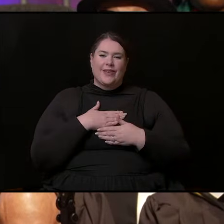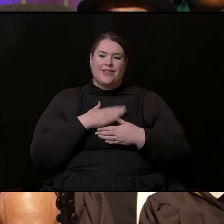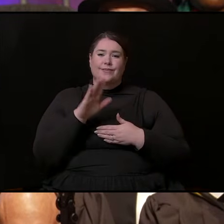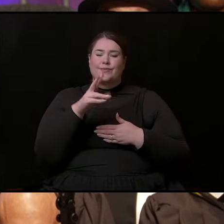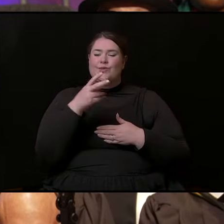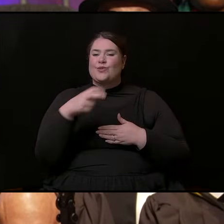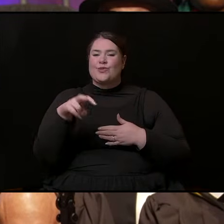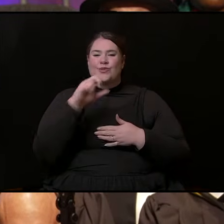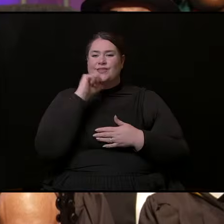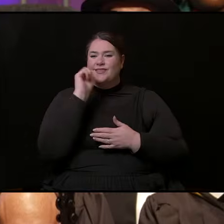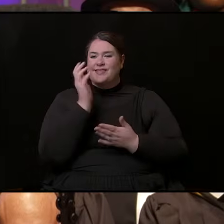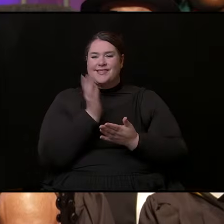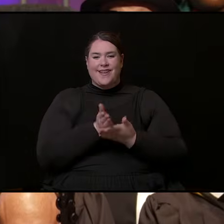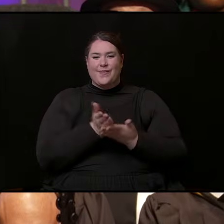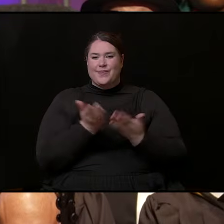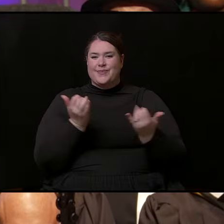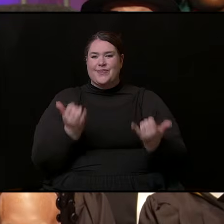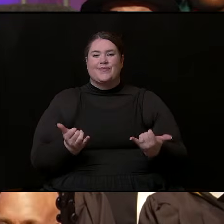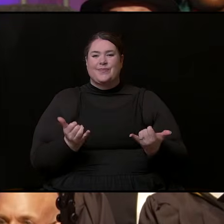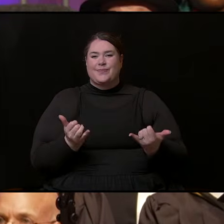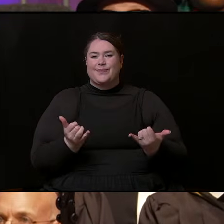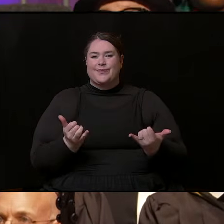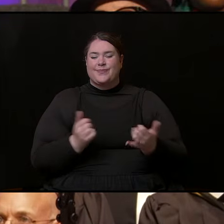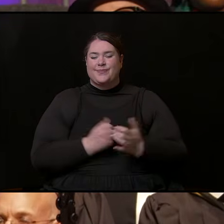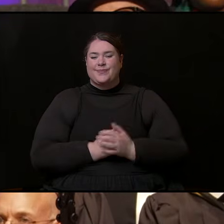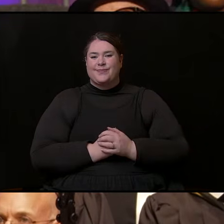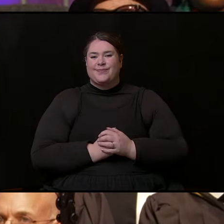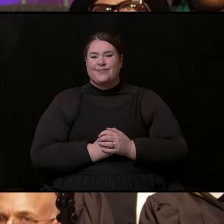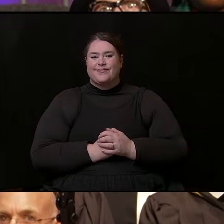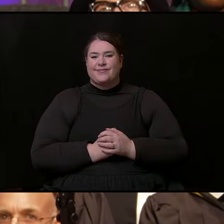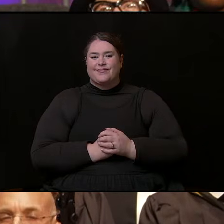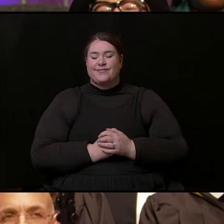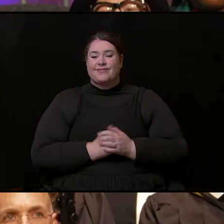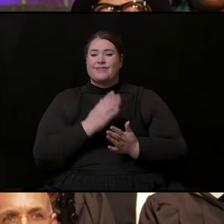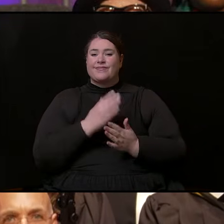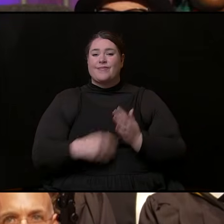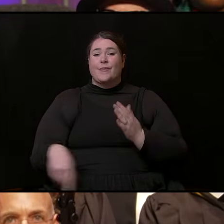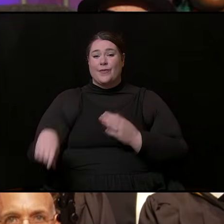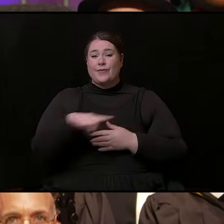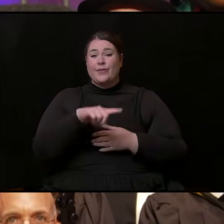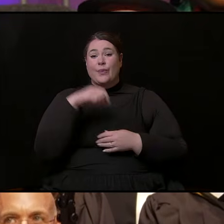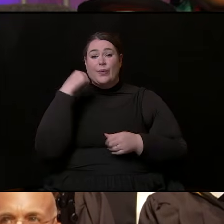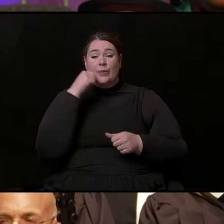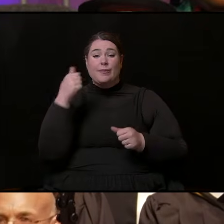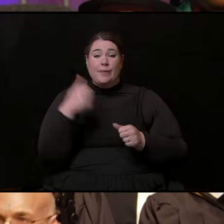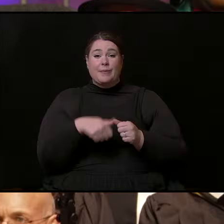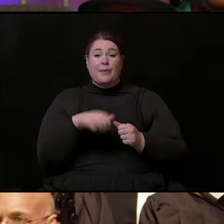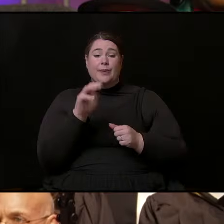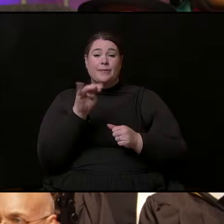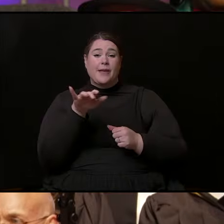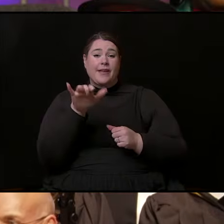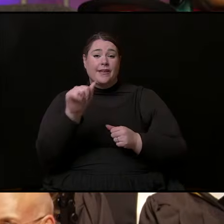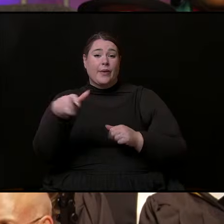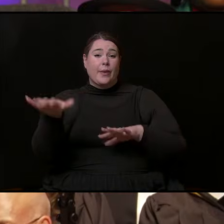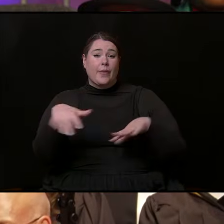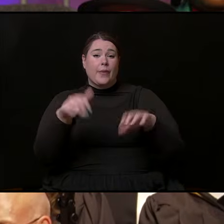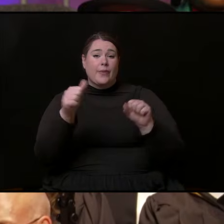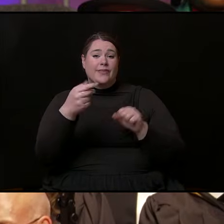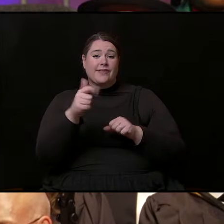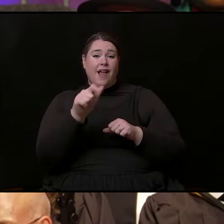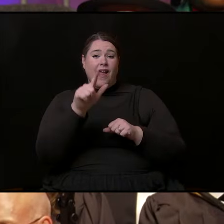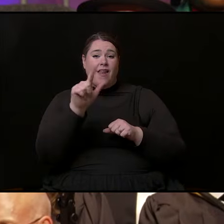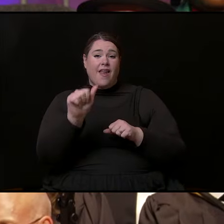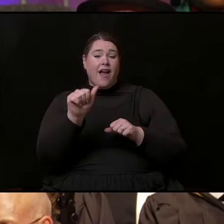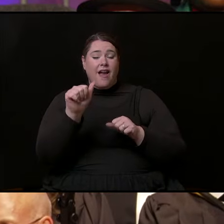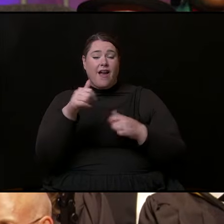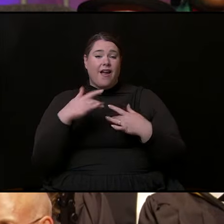here. Some of you may recall that MICA hosted a gala event. We